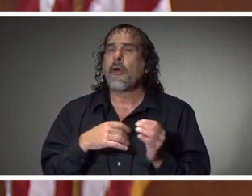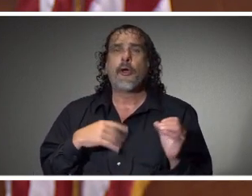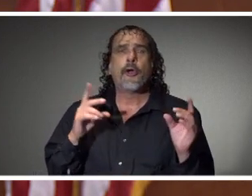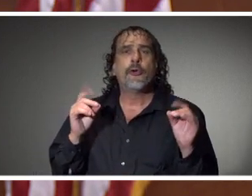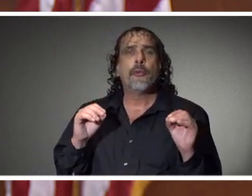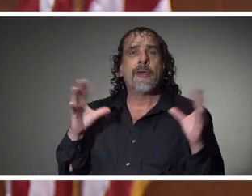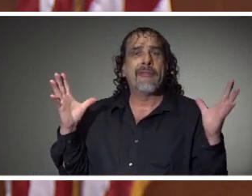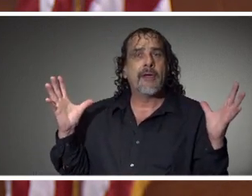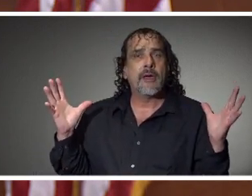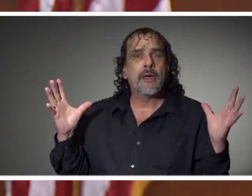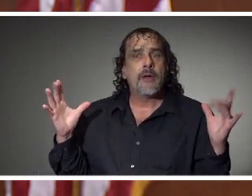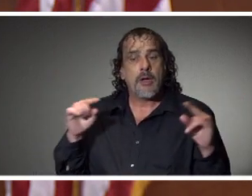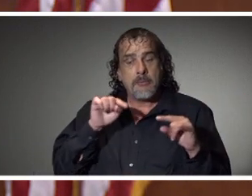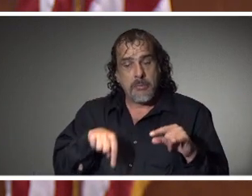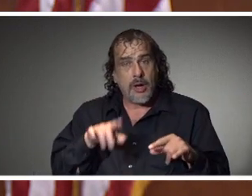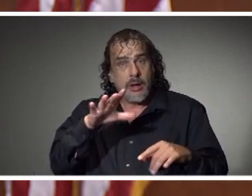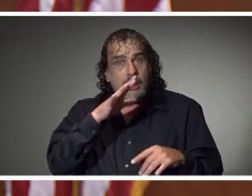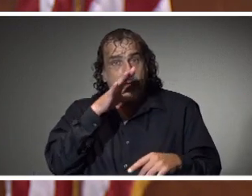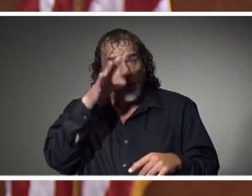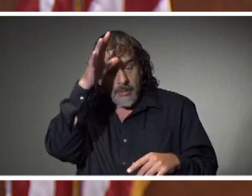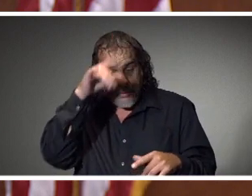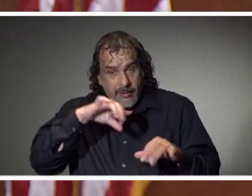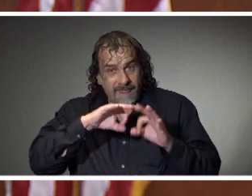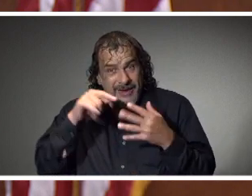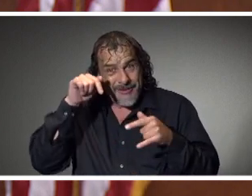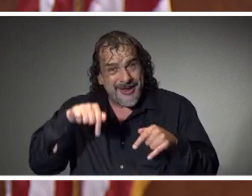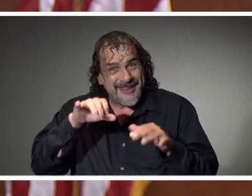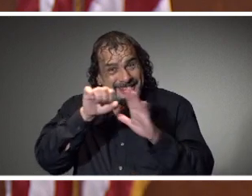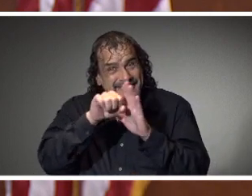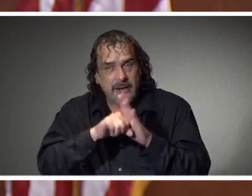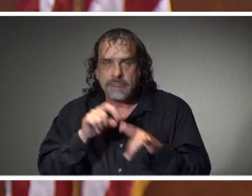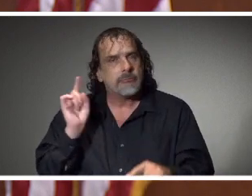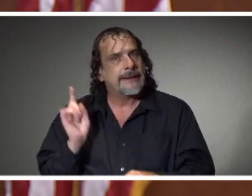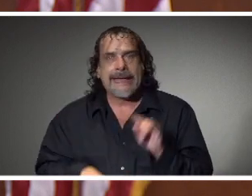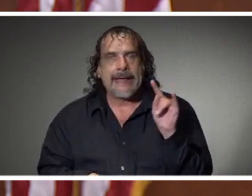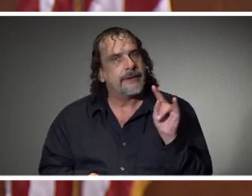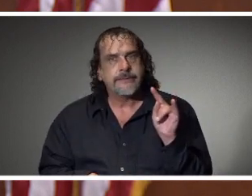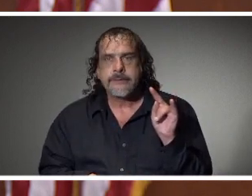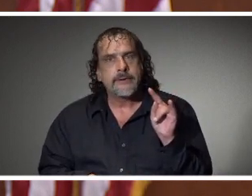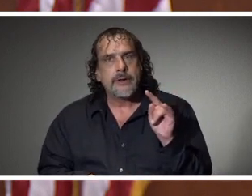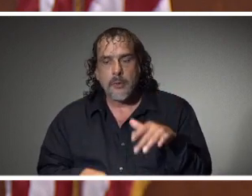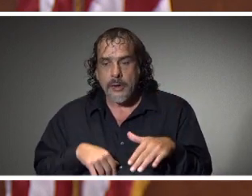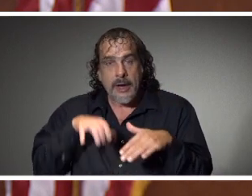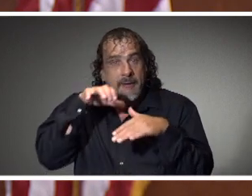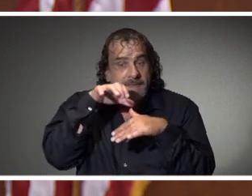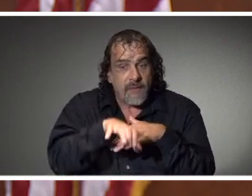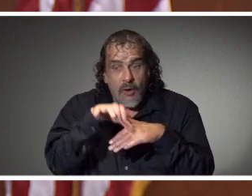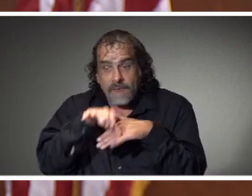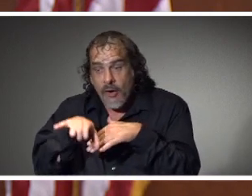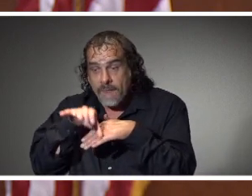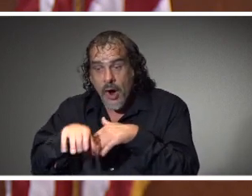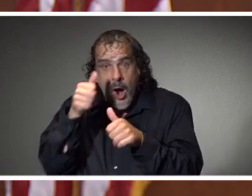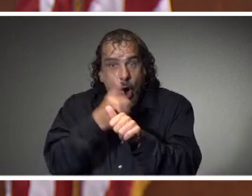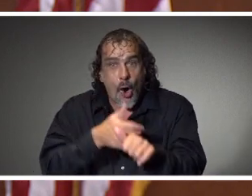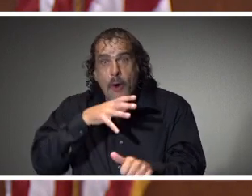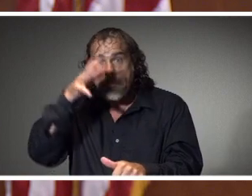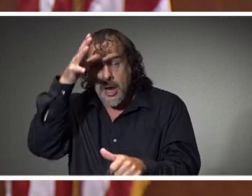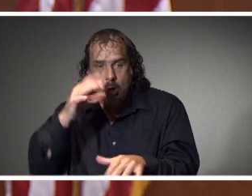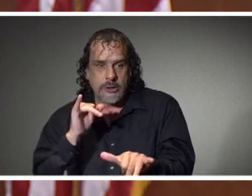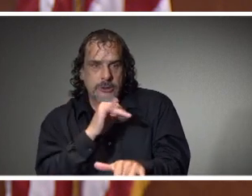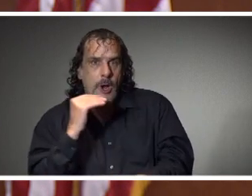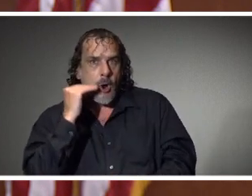most families in our state simply can't do that. We can't force every parent to homeschool their kids indefinitely.